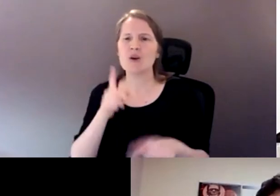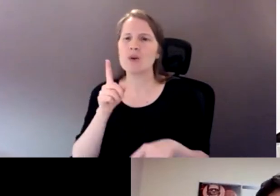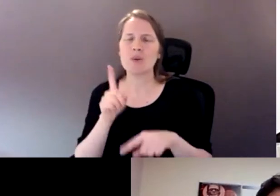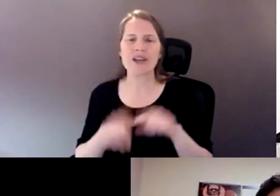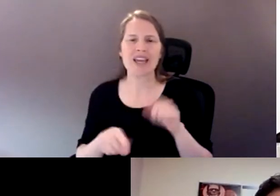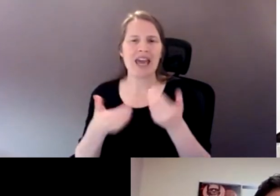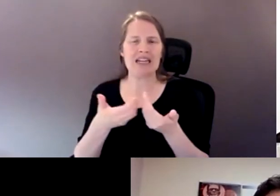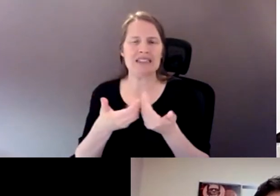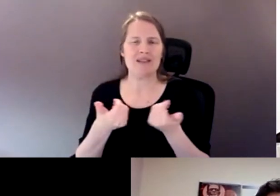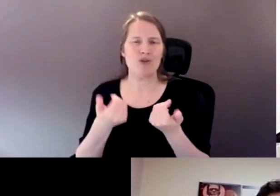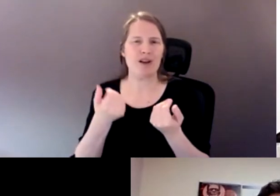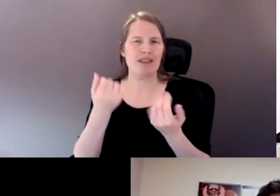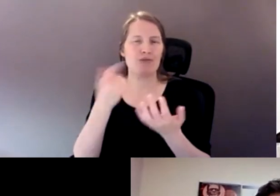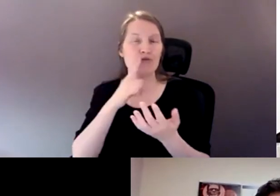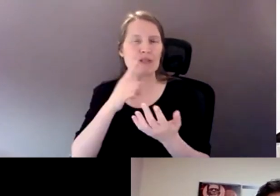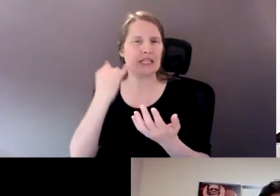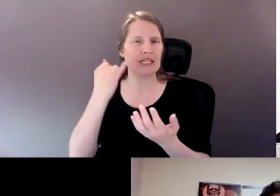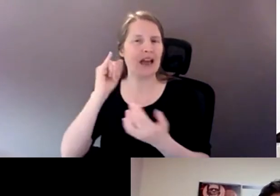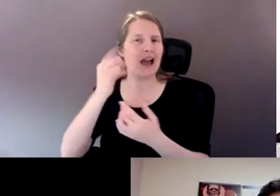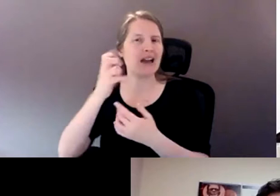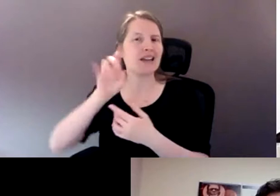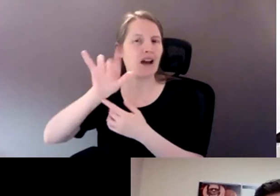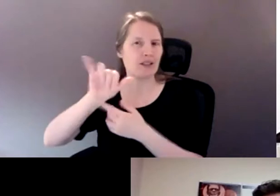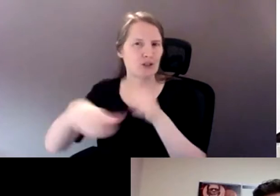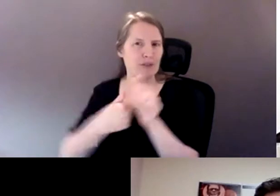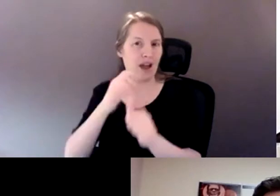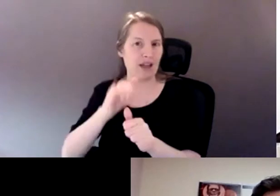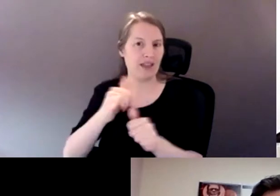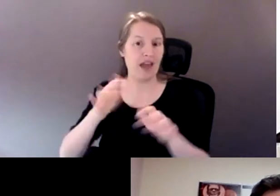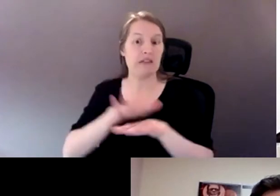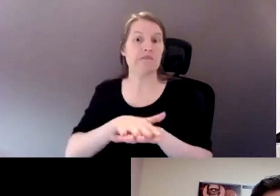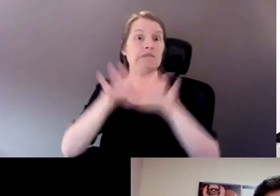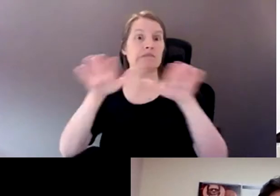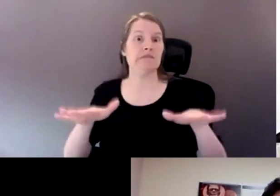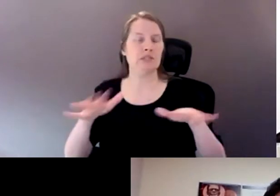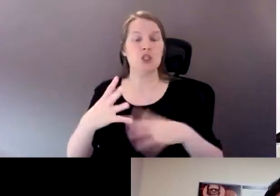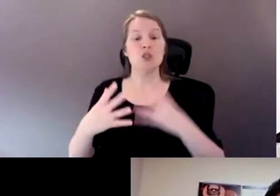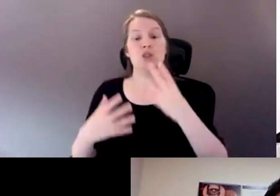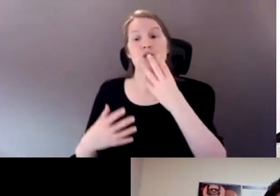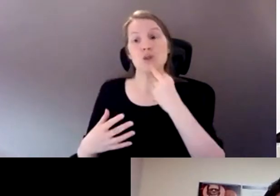of this to separate the Jews as a contemporary group